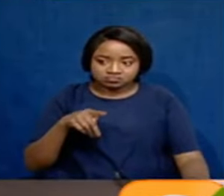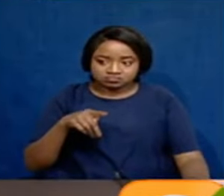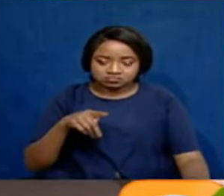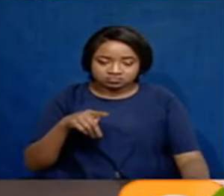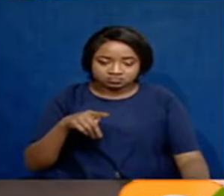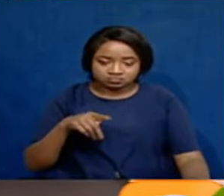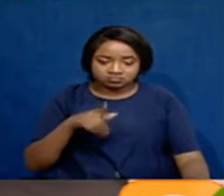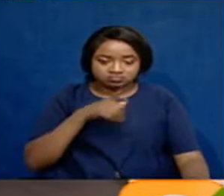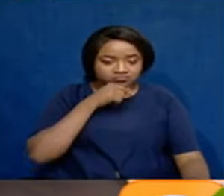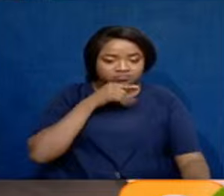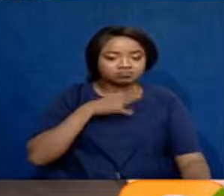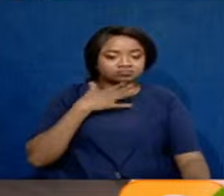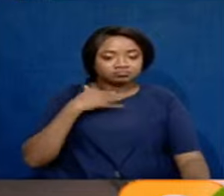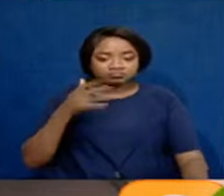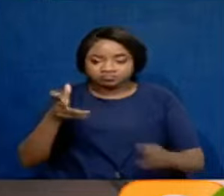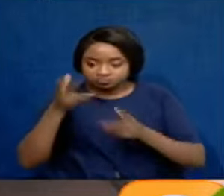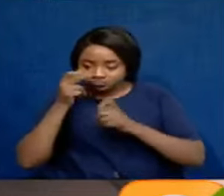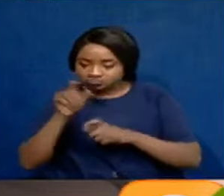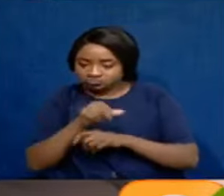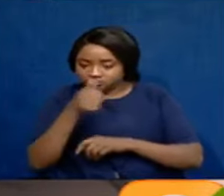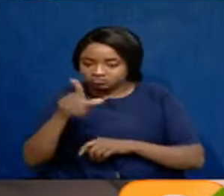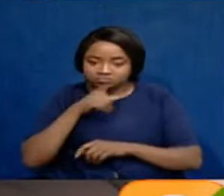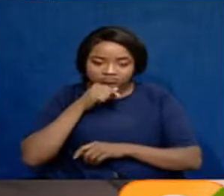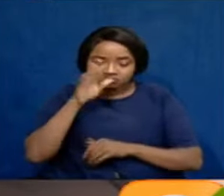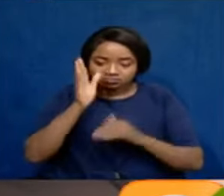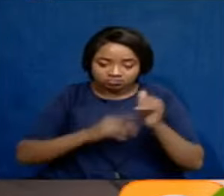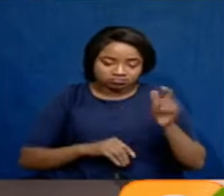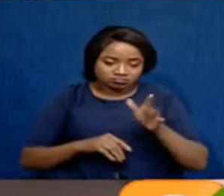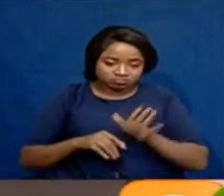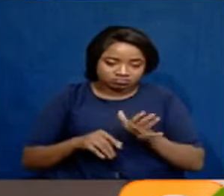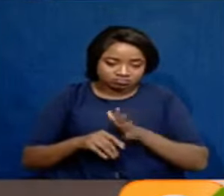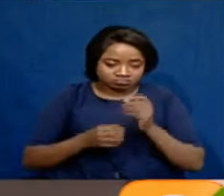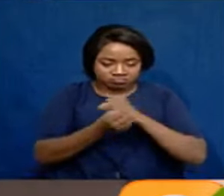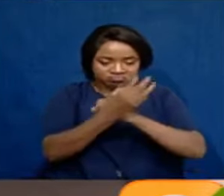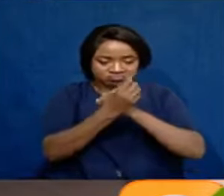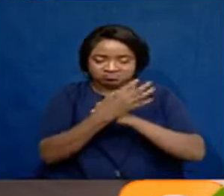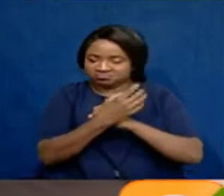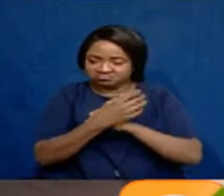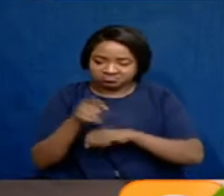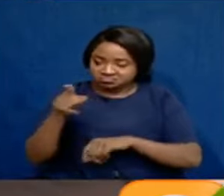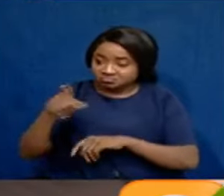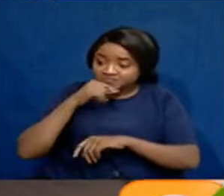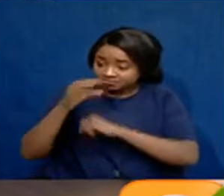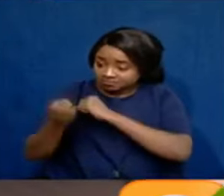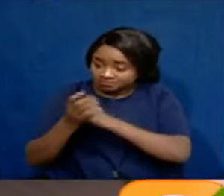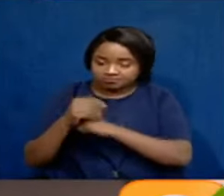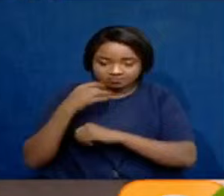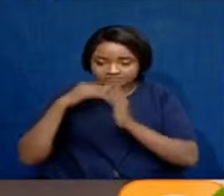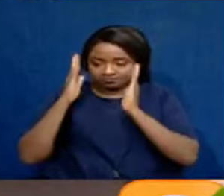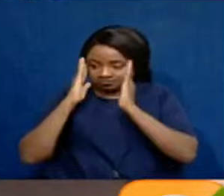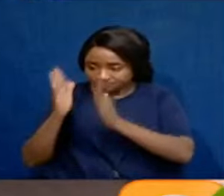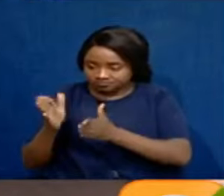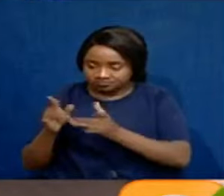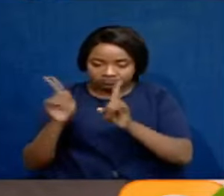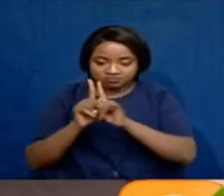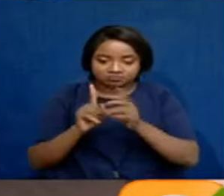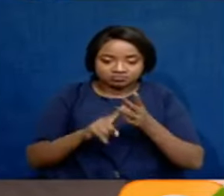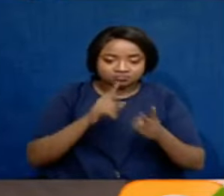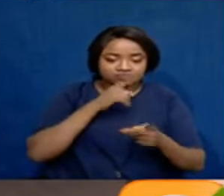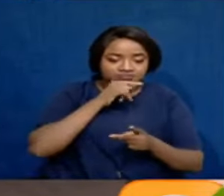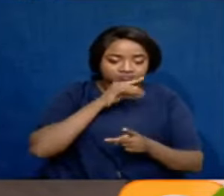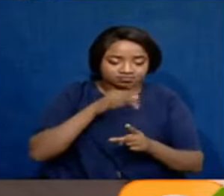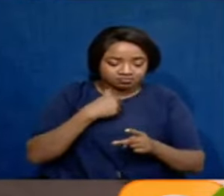biased. They want to listen to men more than they listen to the ladies. And of course, men also look at accessibility. In that screening camp, we